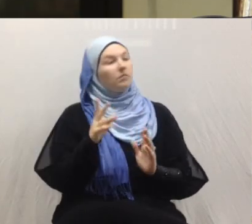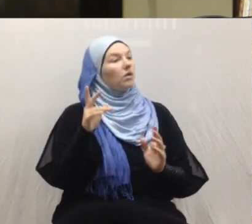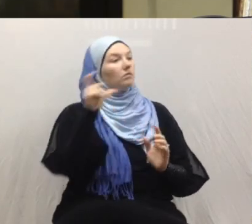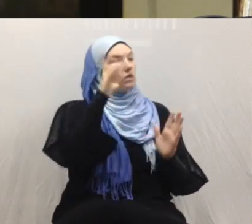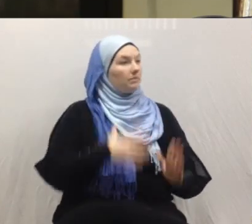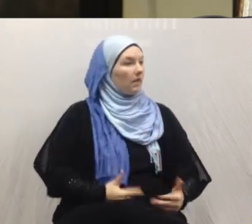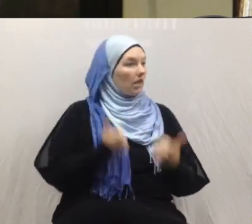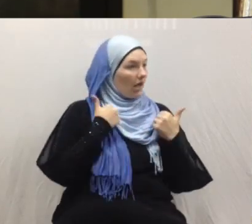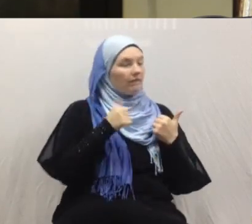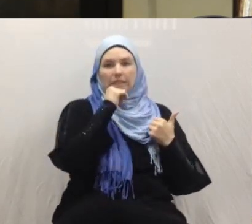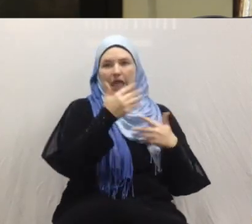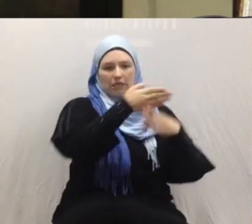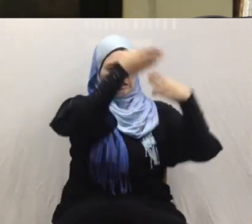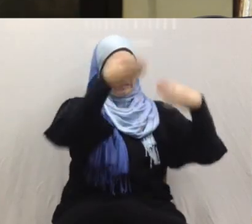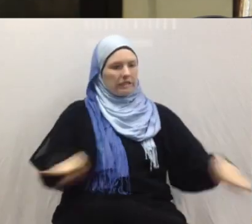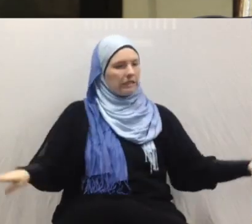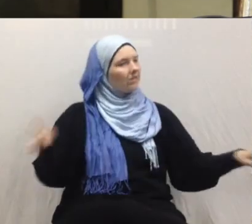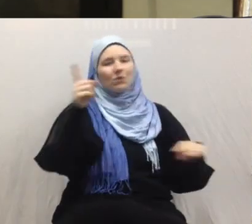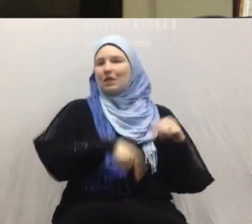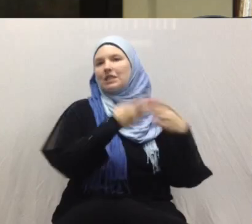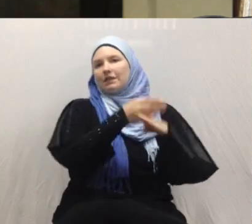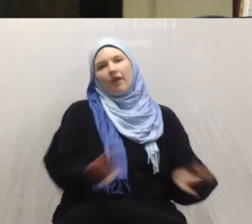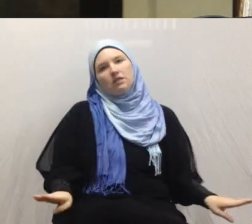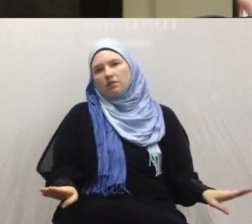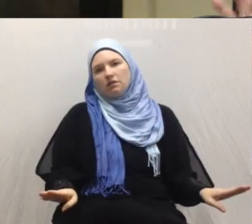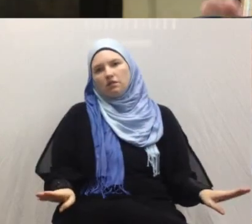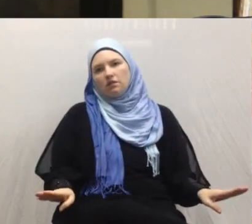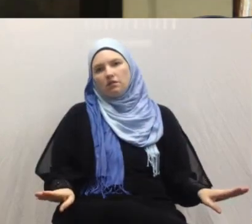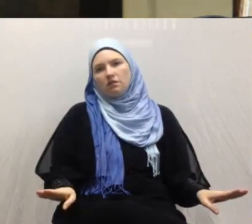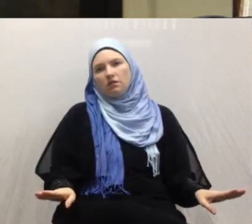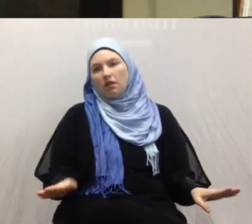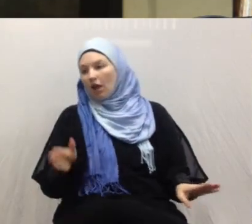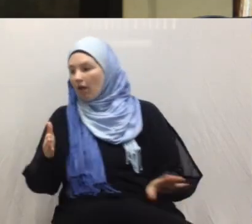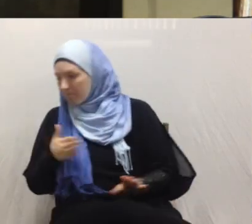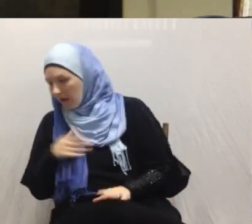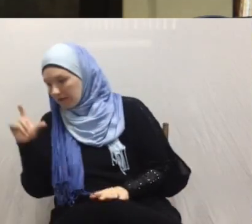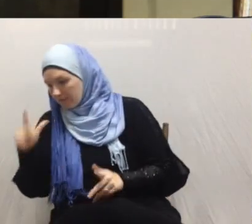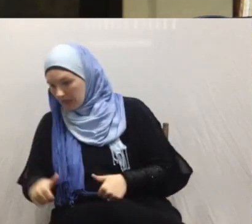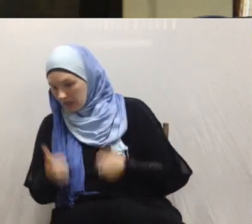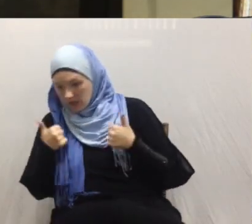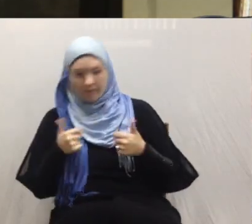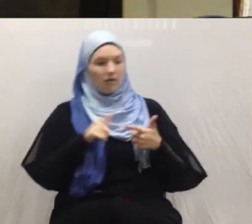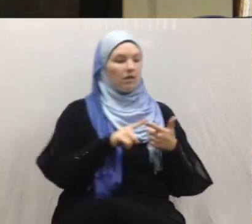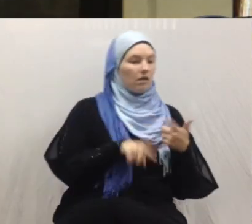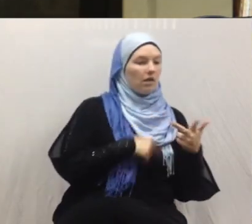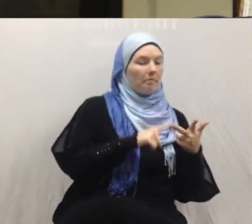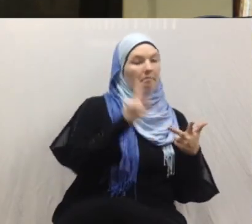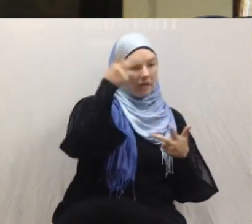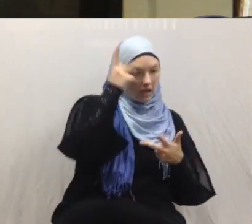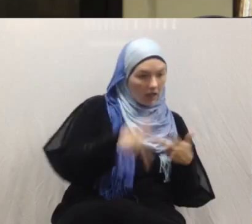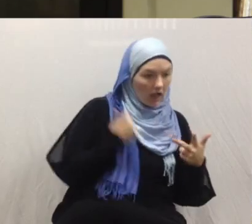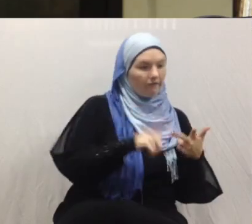not divisible. You cannot divide the Muslim's life into a spiritual life, a political life, a social